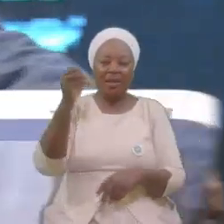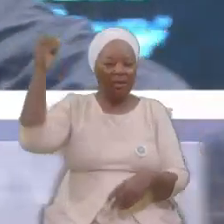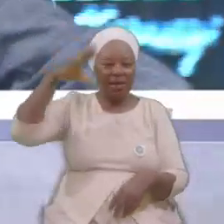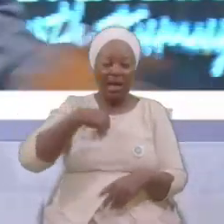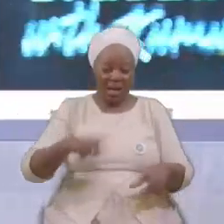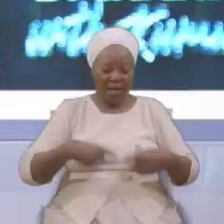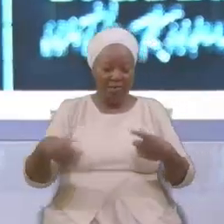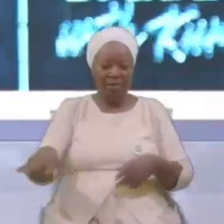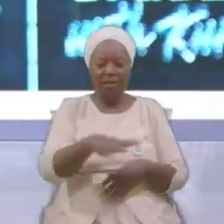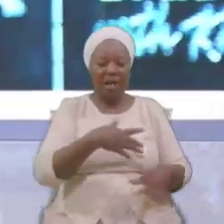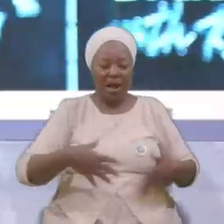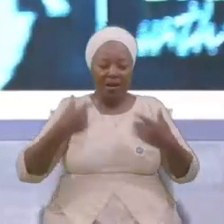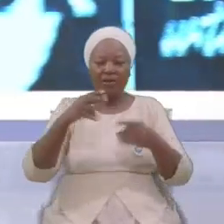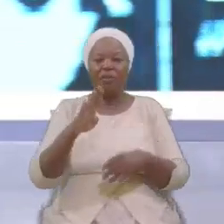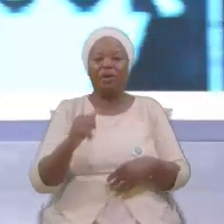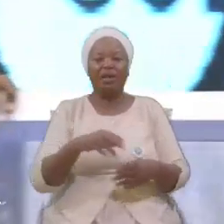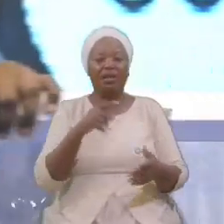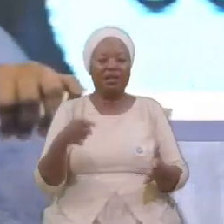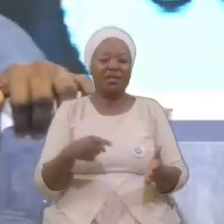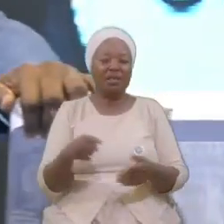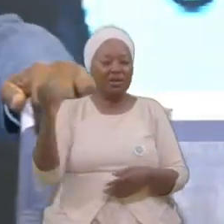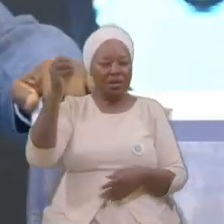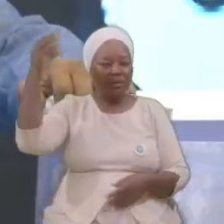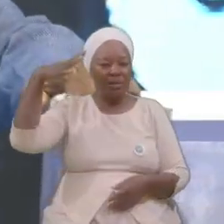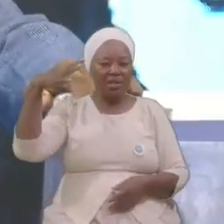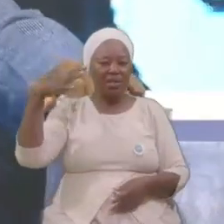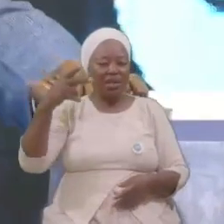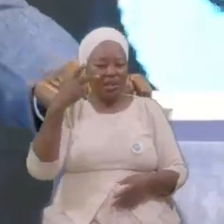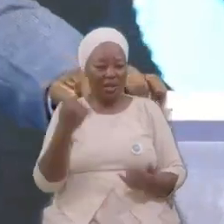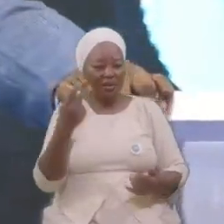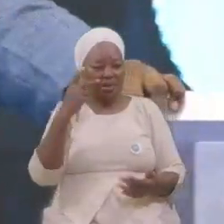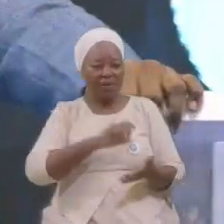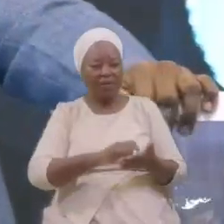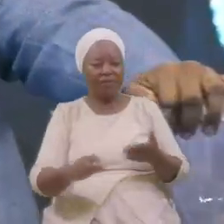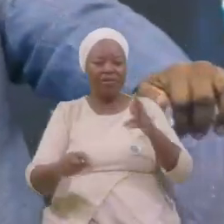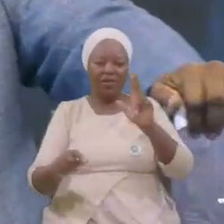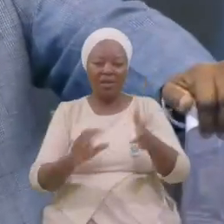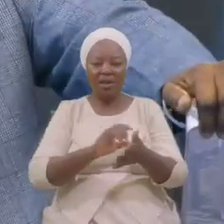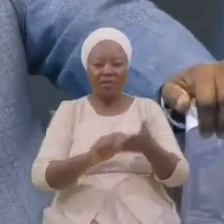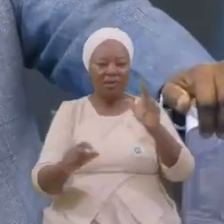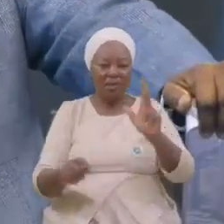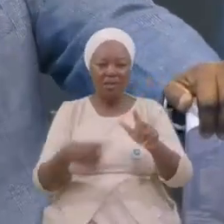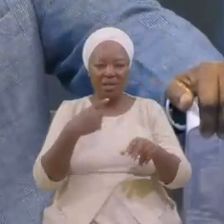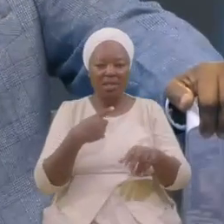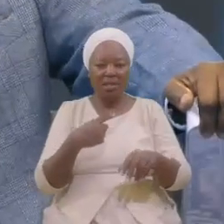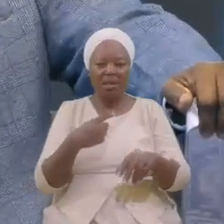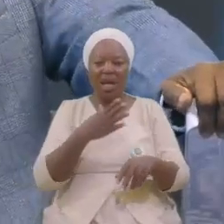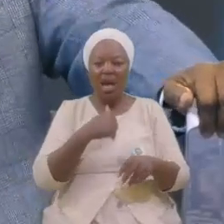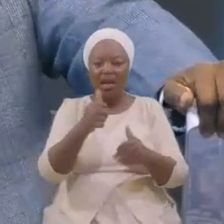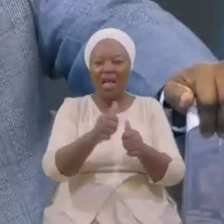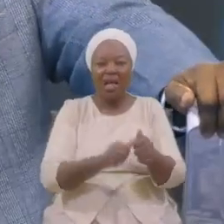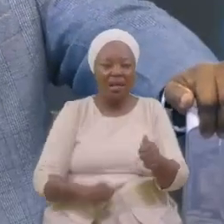lives by grace. Look at verse 3 here. Verse 3 says, and every man that